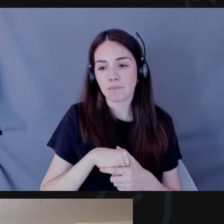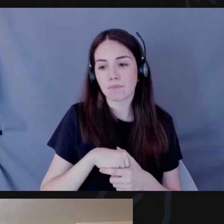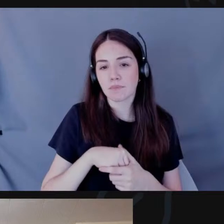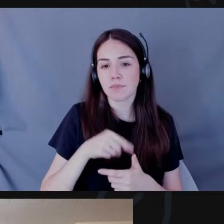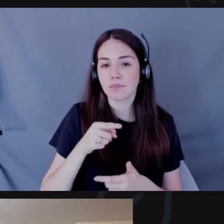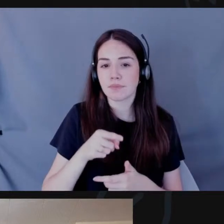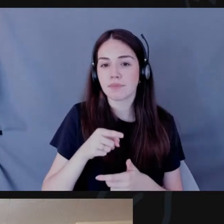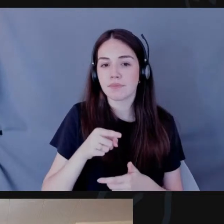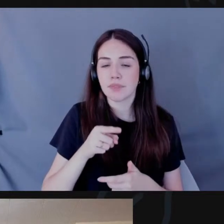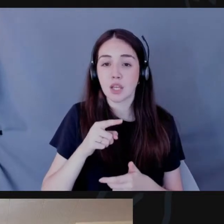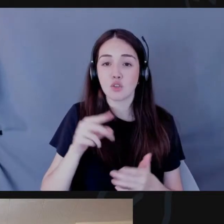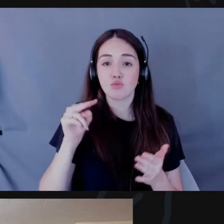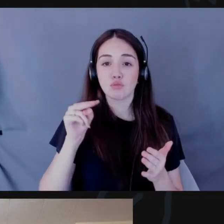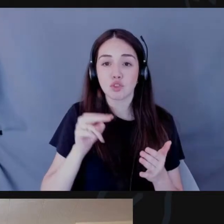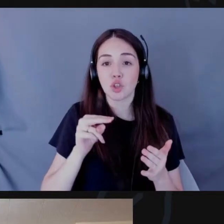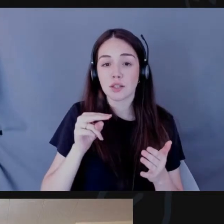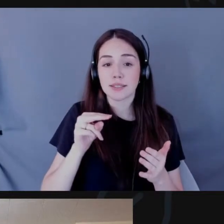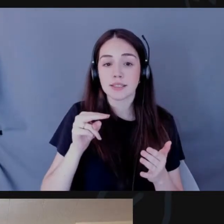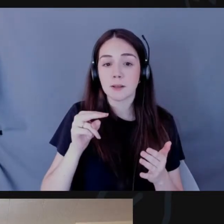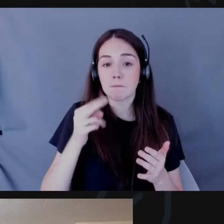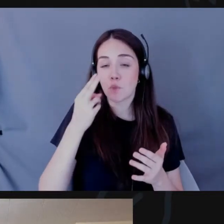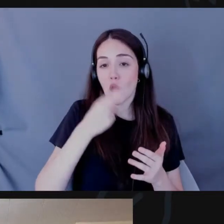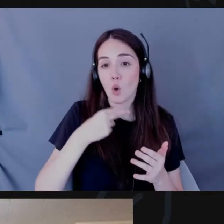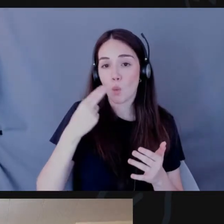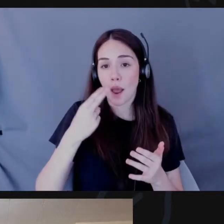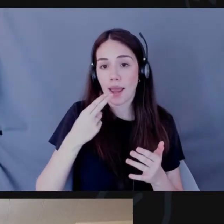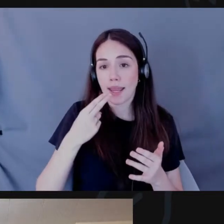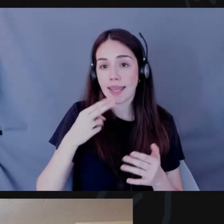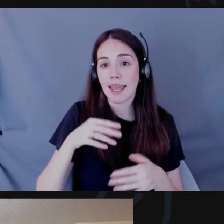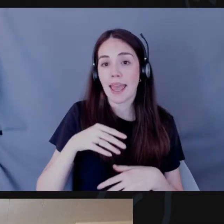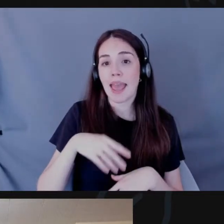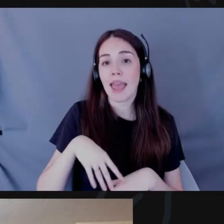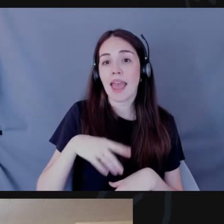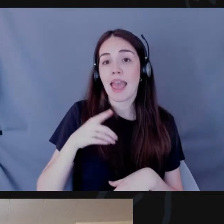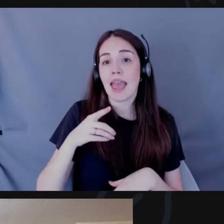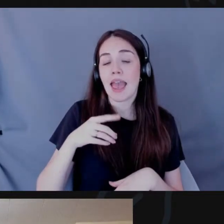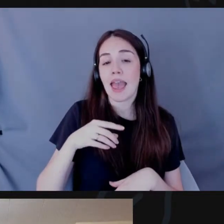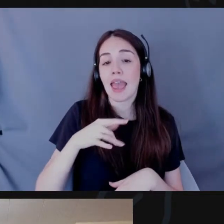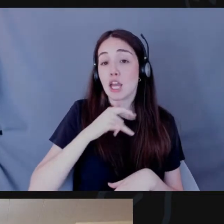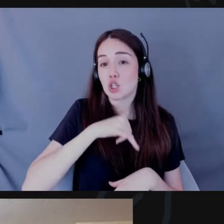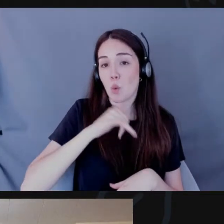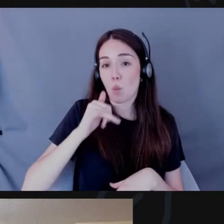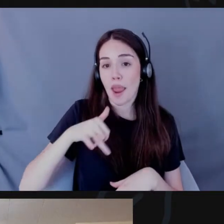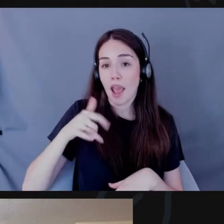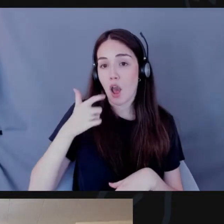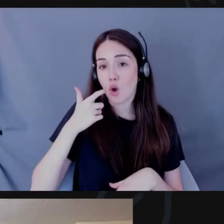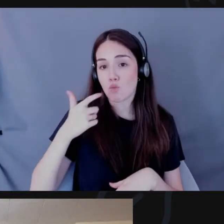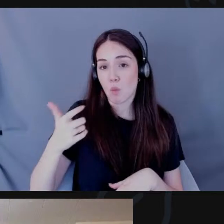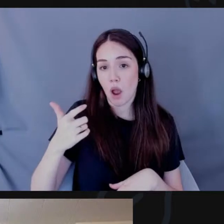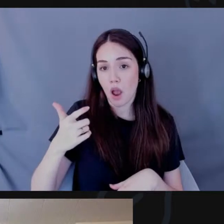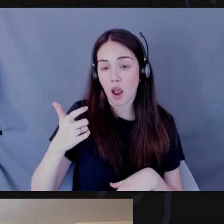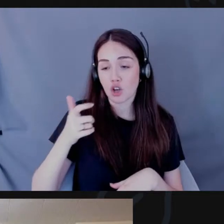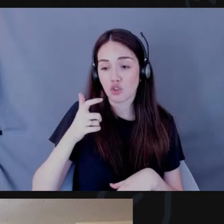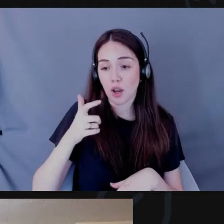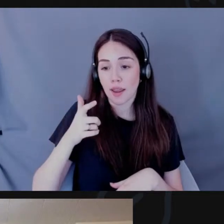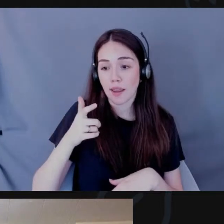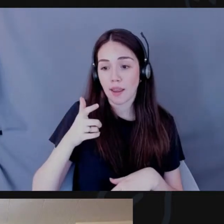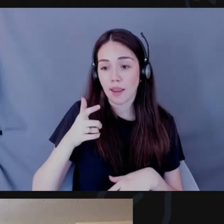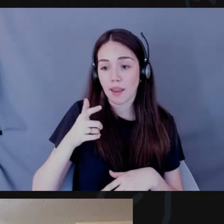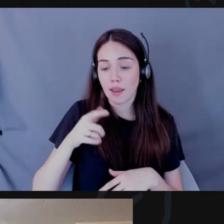at Hawaii particularly and whale watching expeditions out of Hawaii.